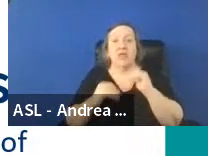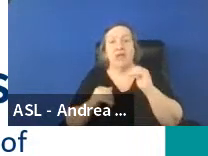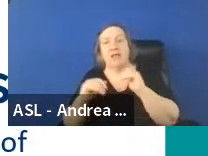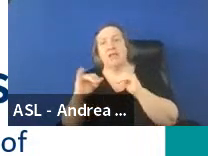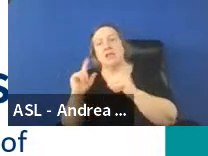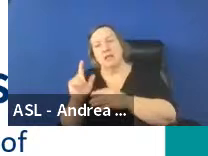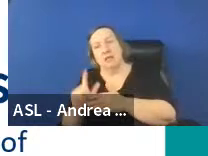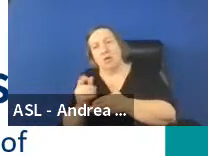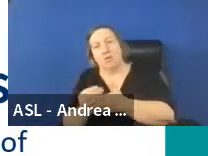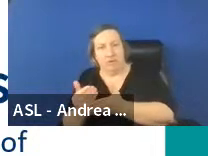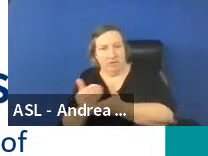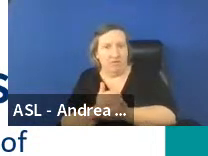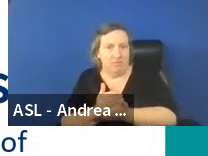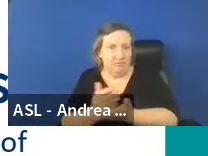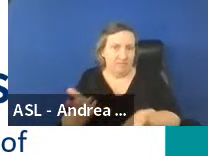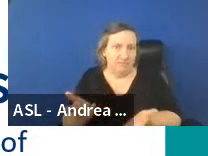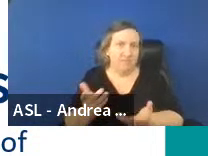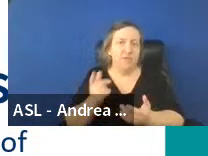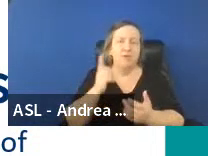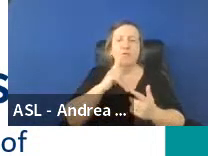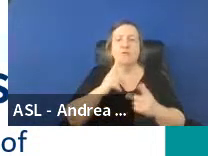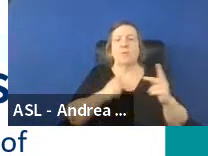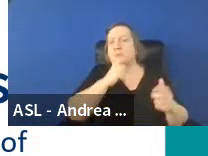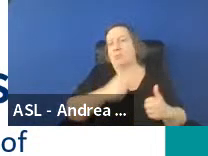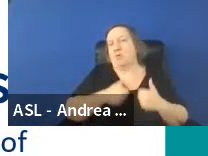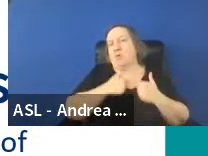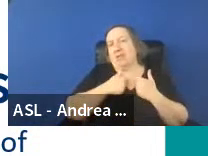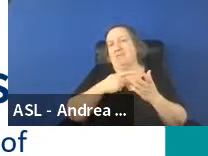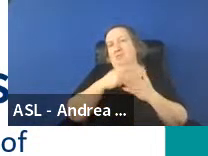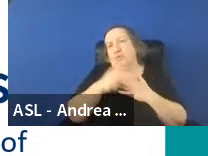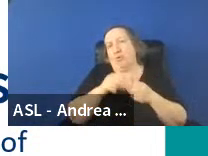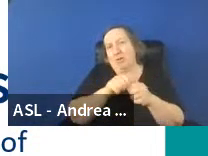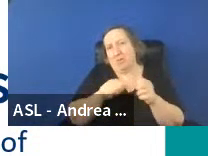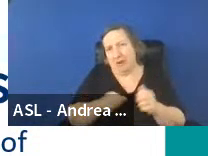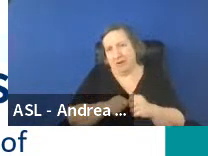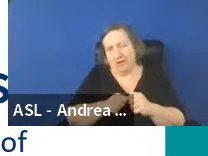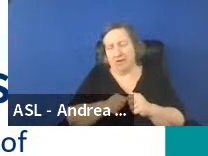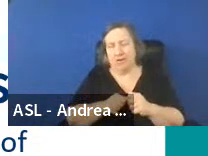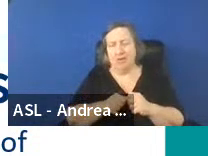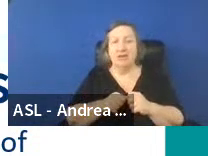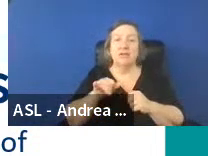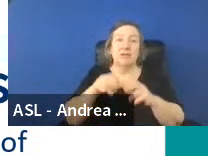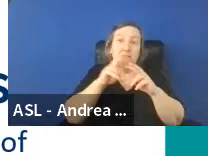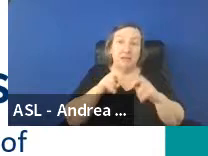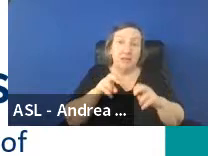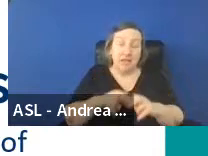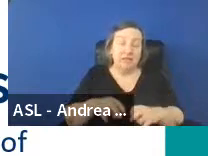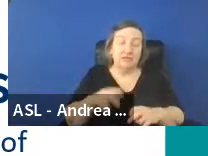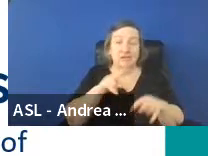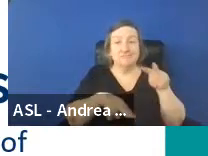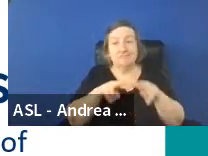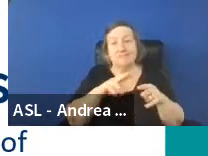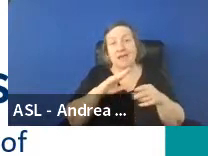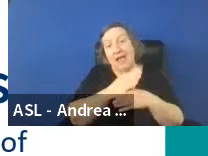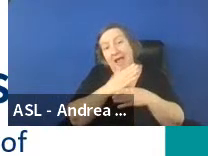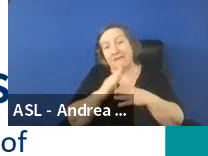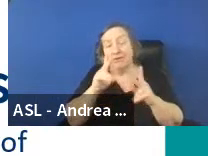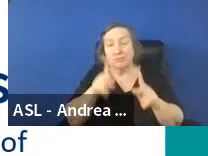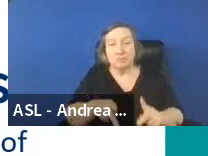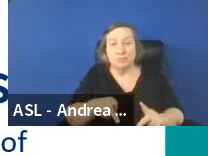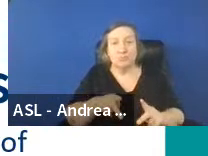income for residents of the program area. I've run this analysis looking at the average